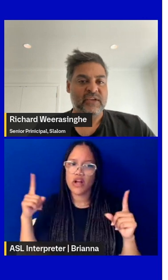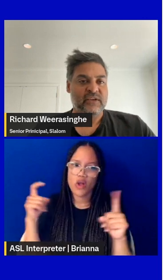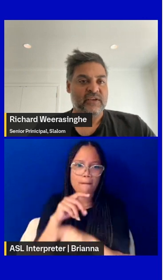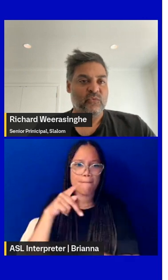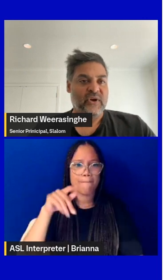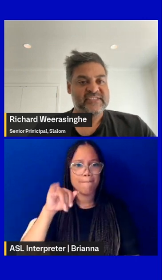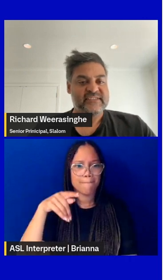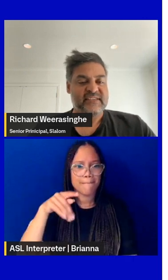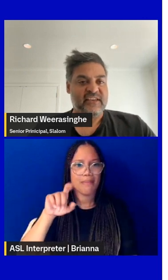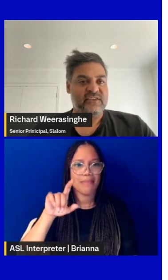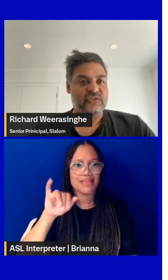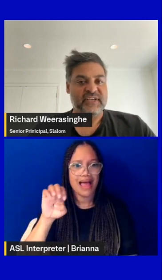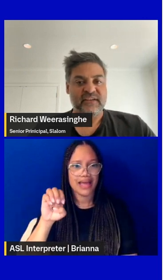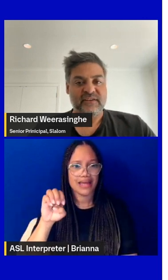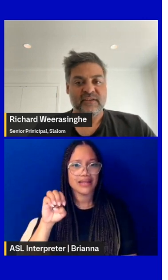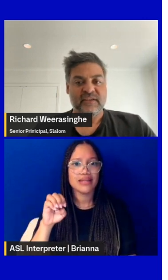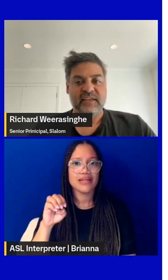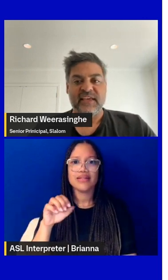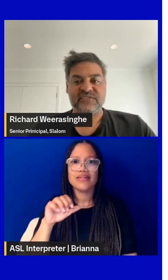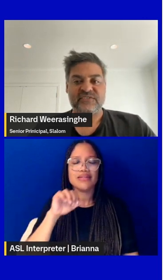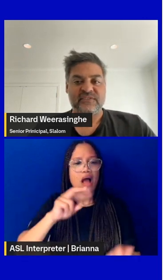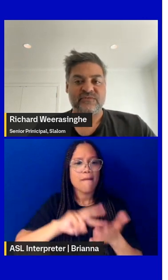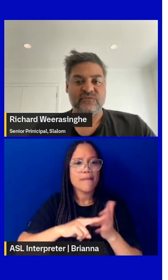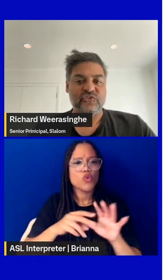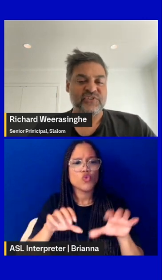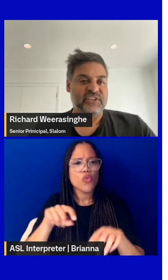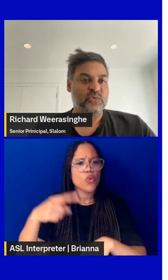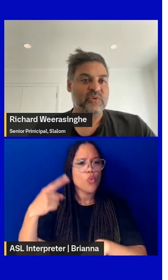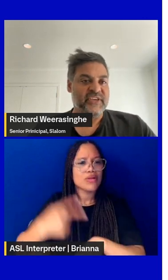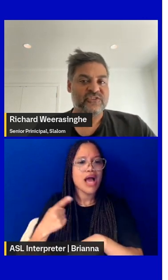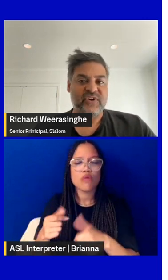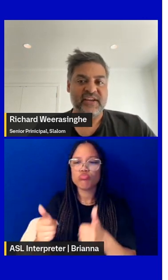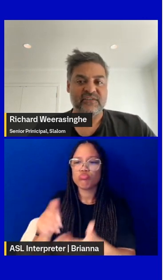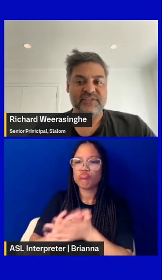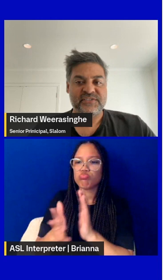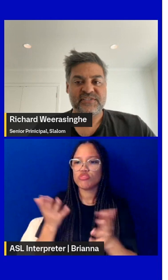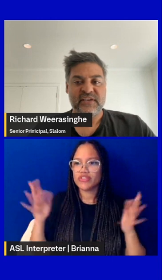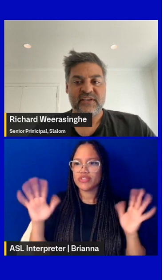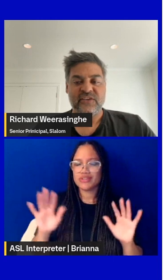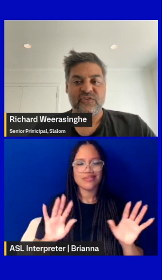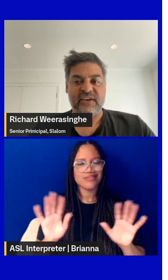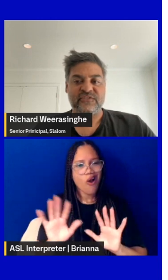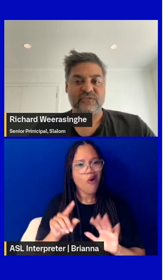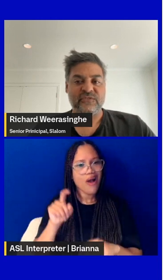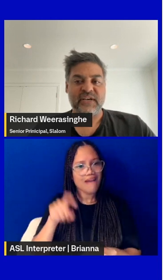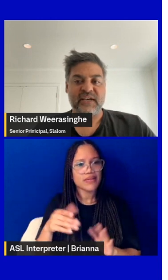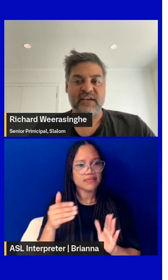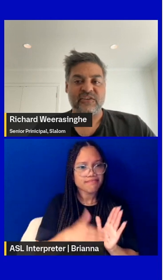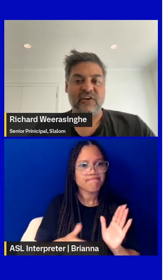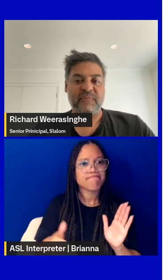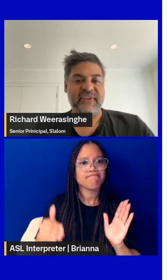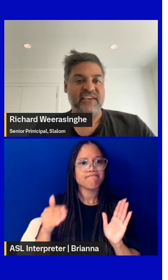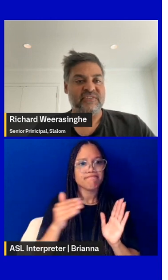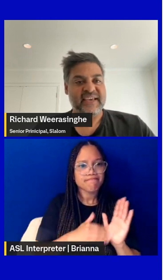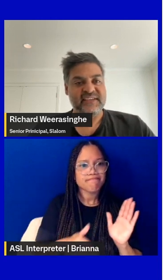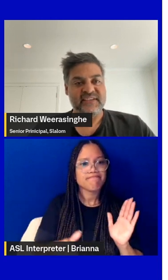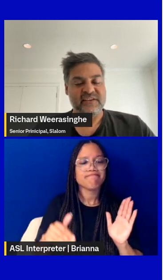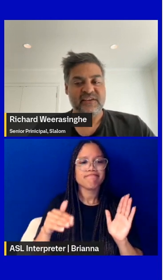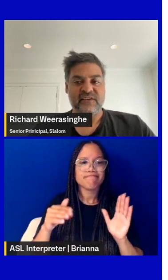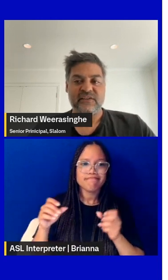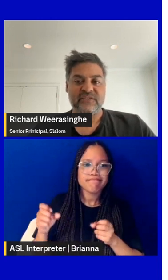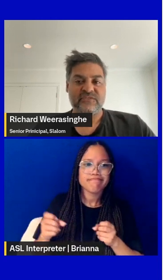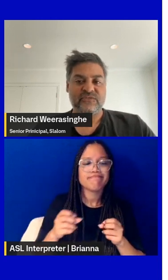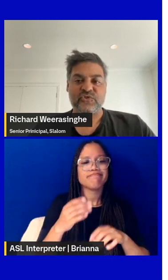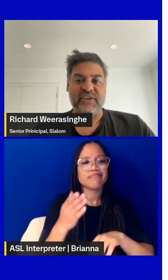do, once and you're done. It's usually you will be iterating on this. You have to, update your